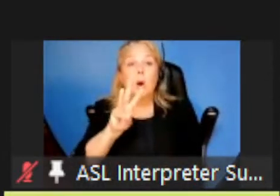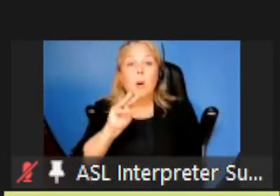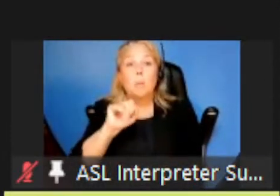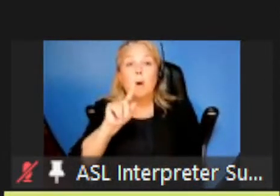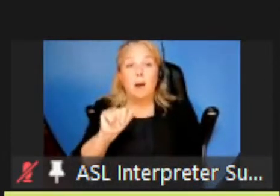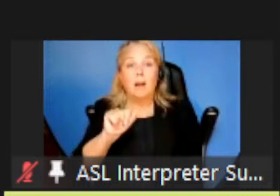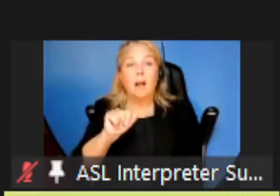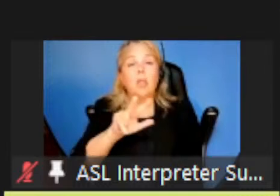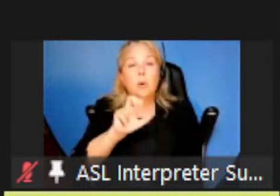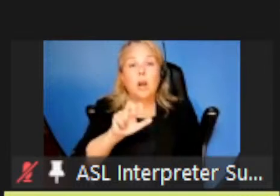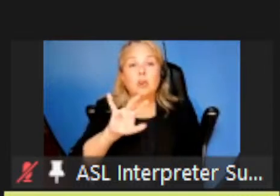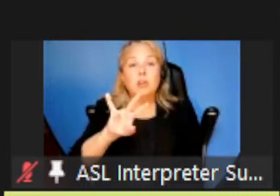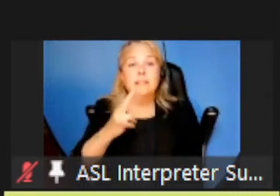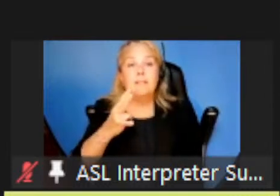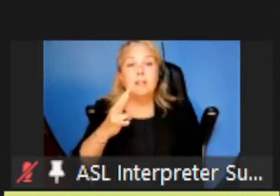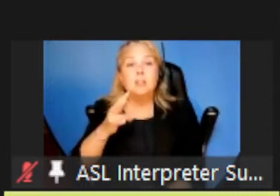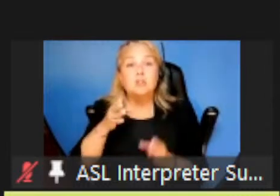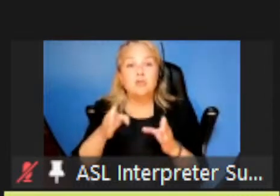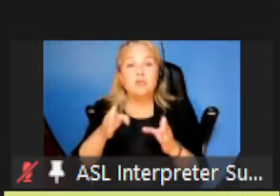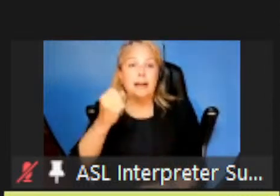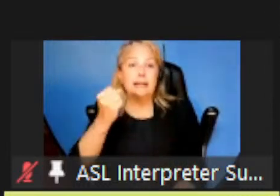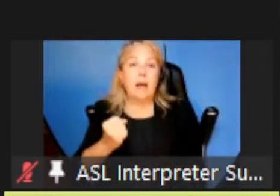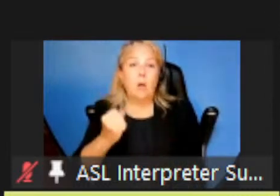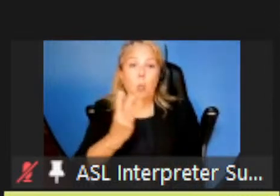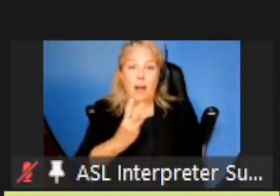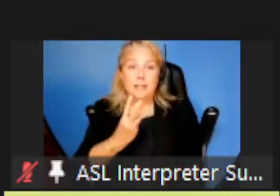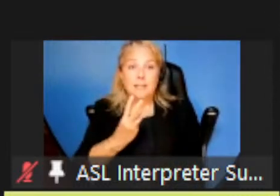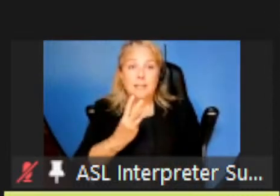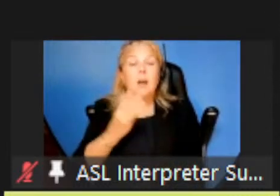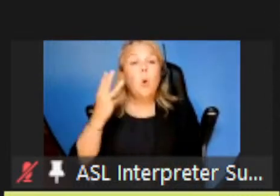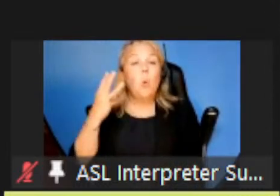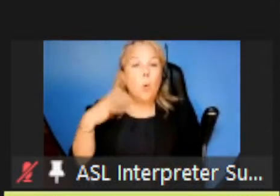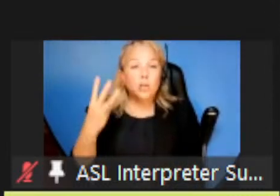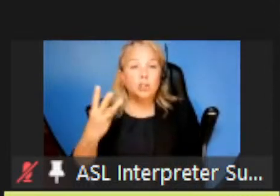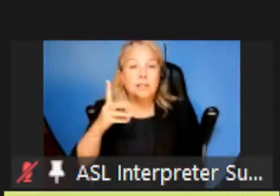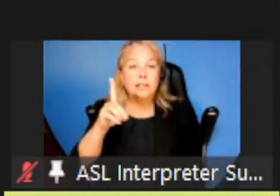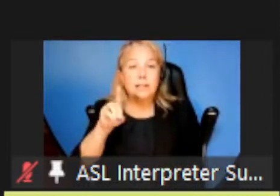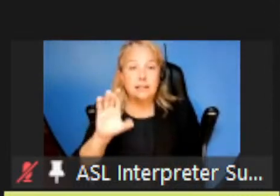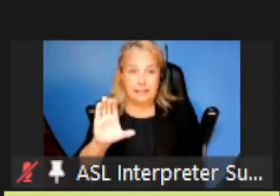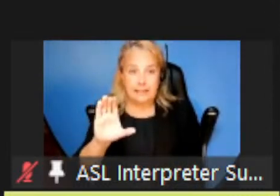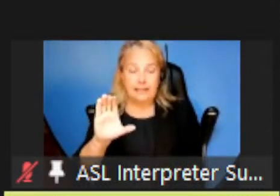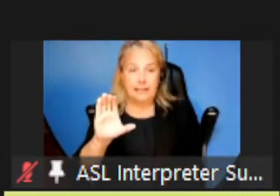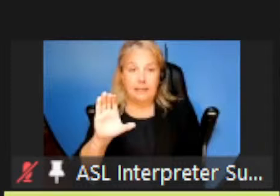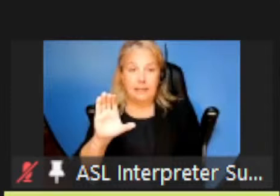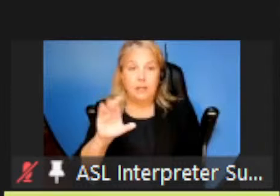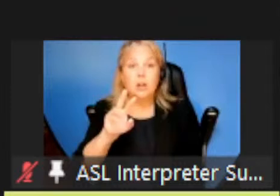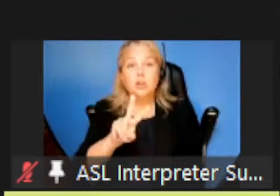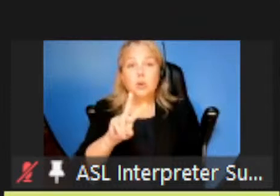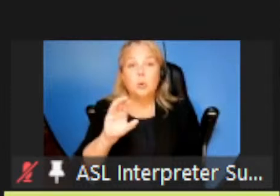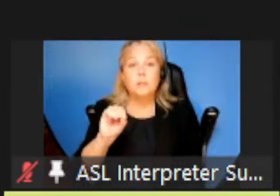307th Street Southwest, Washington, D.C.,